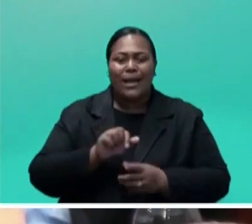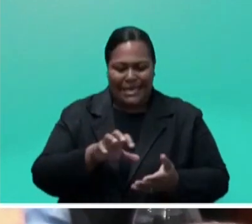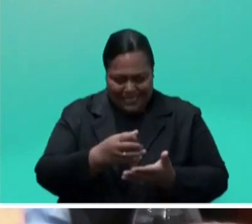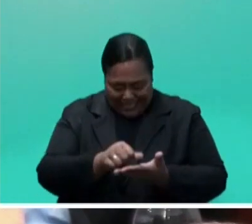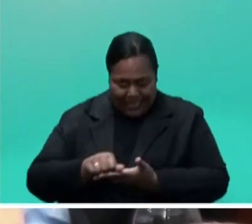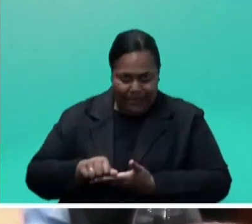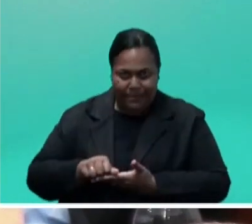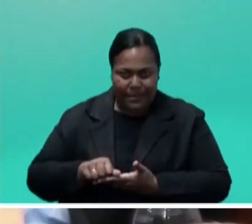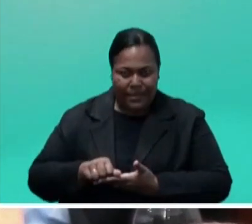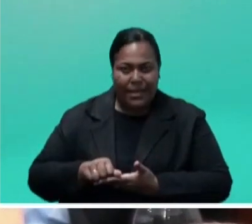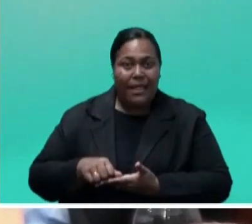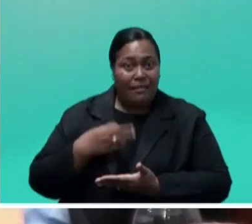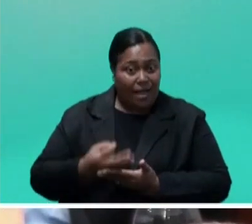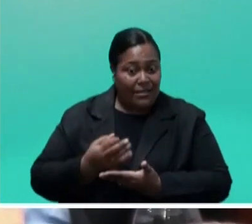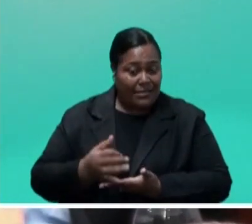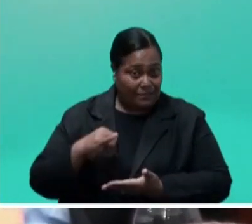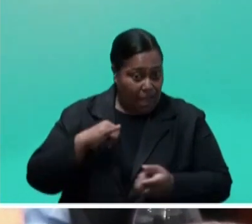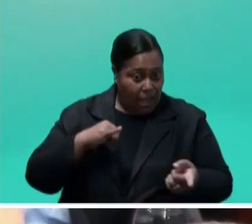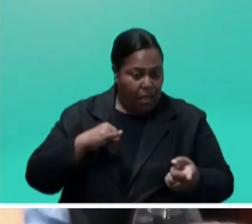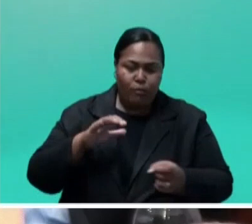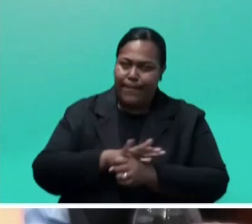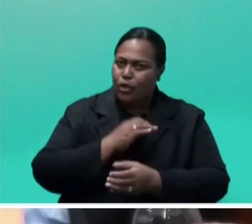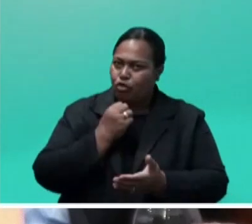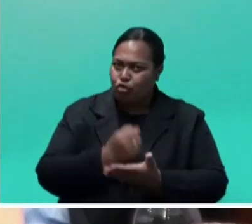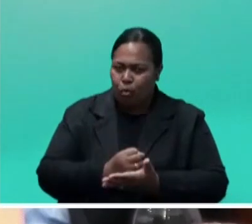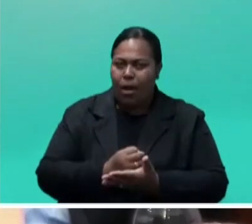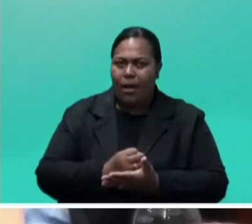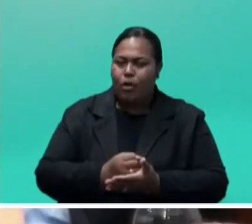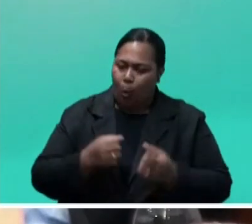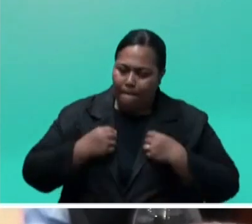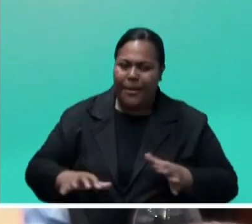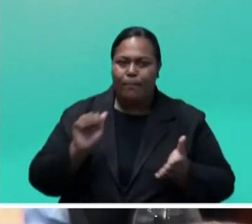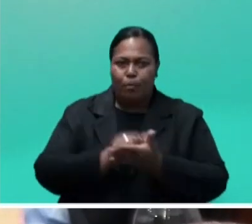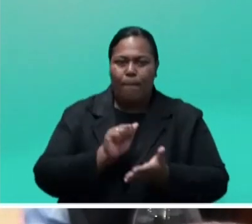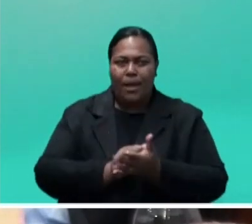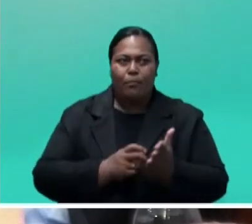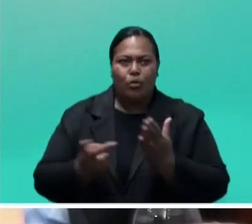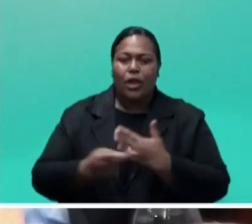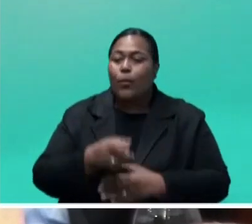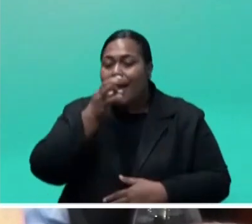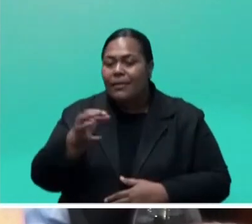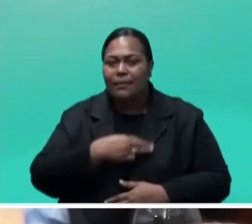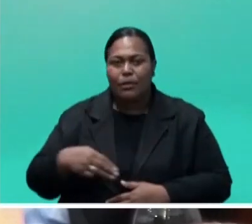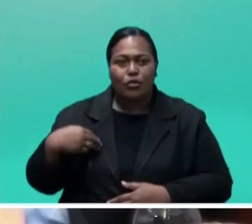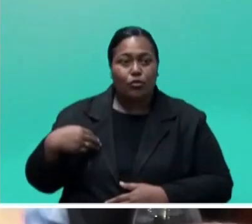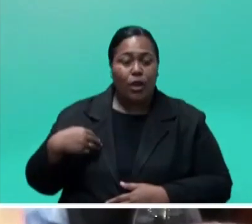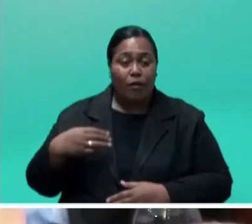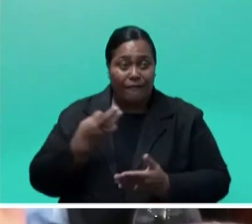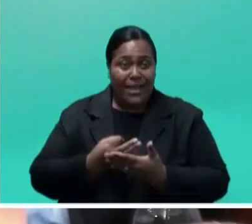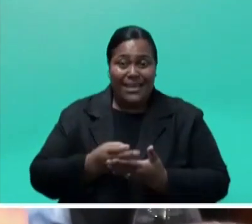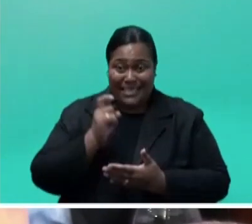funds to ensure a thorough completion of this project. So we have requested from the Ministry of Finance for whatever the balance that we